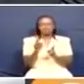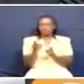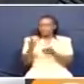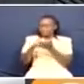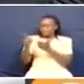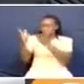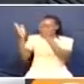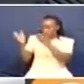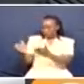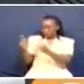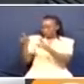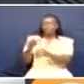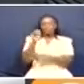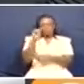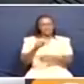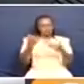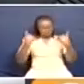Yes, I am coming personally.